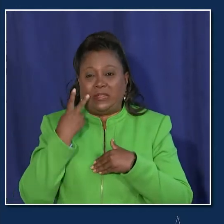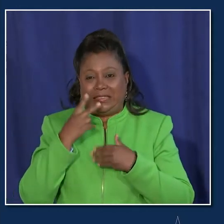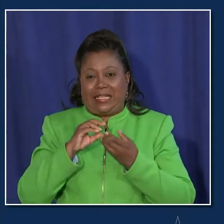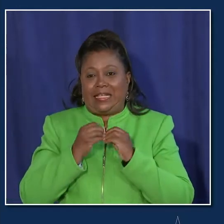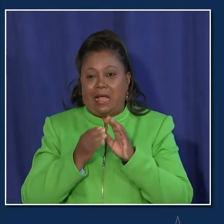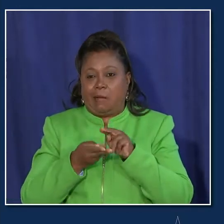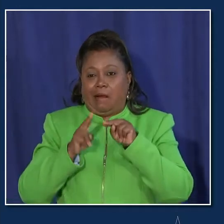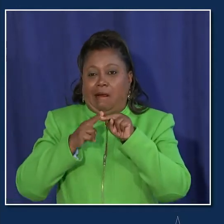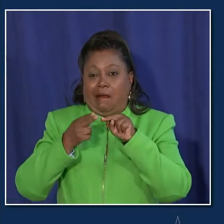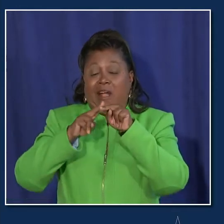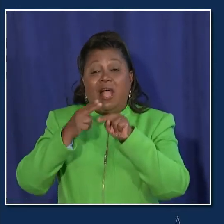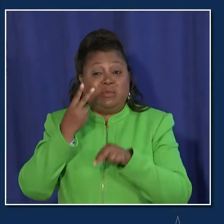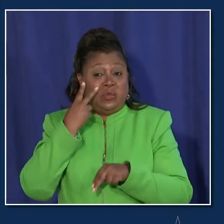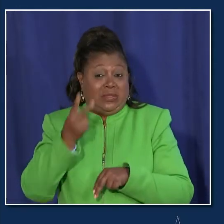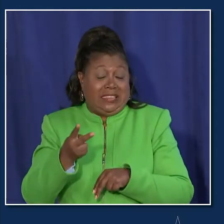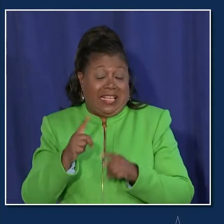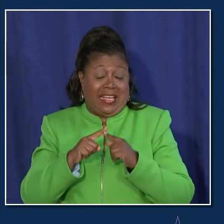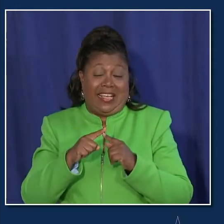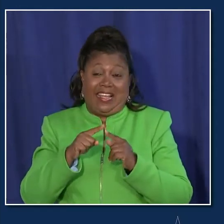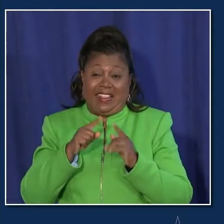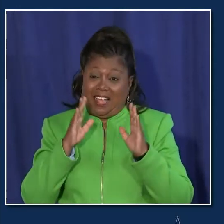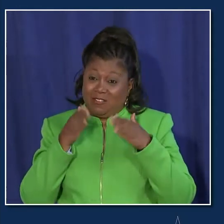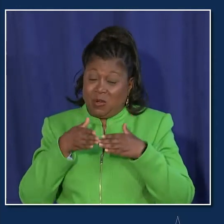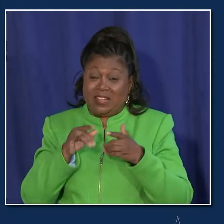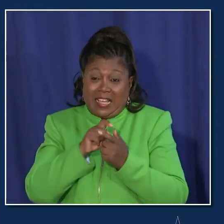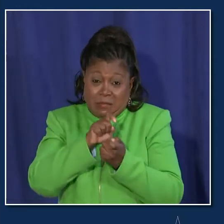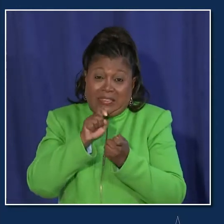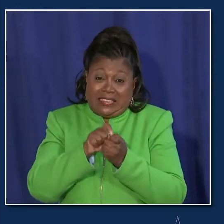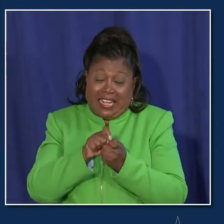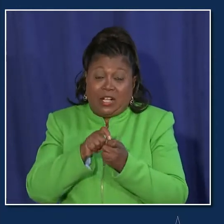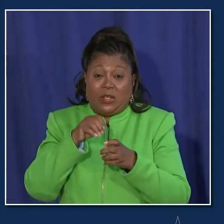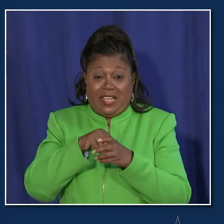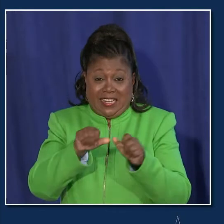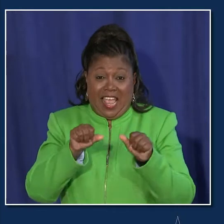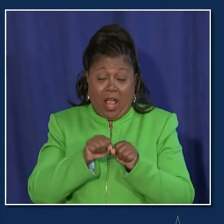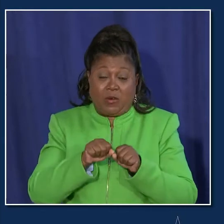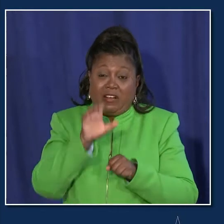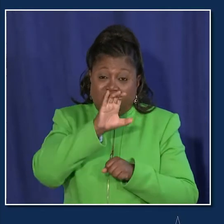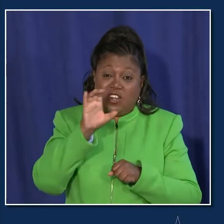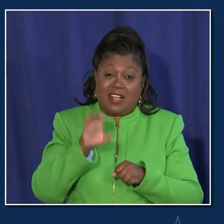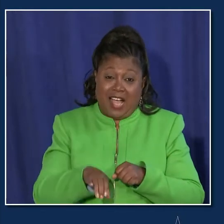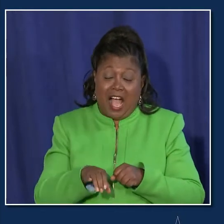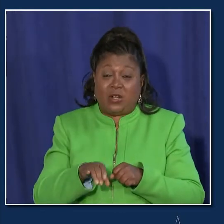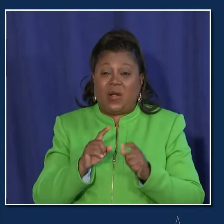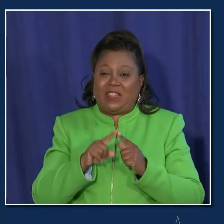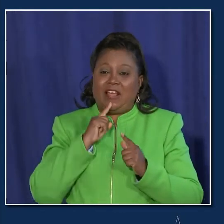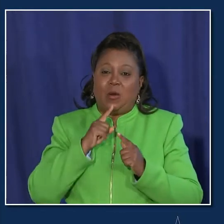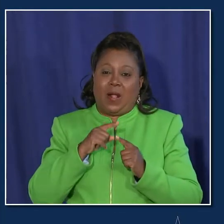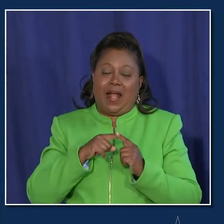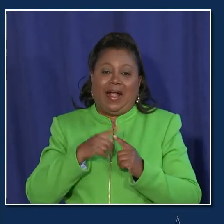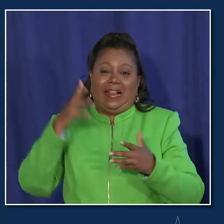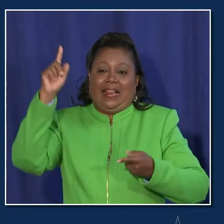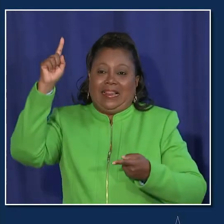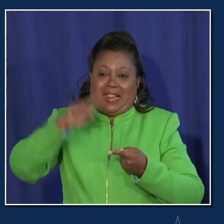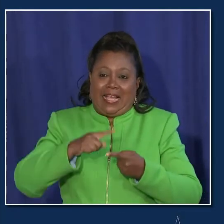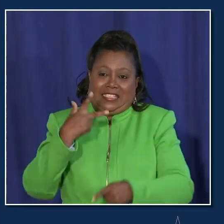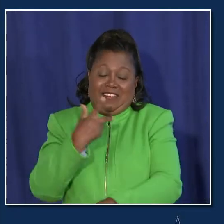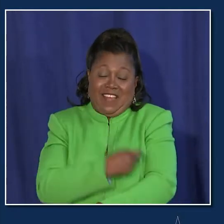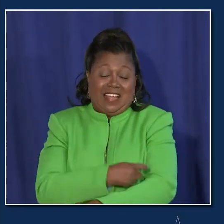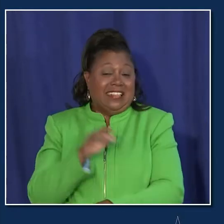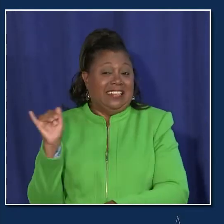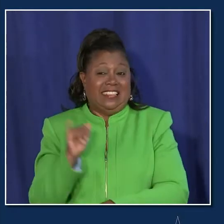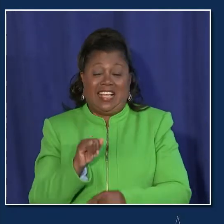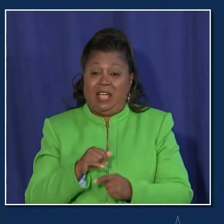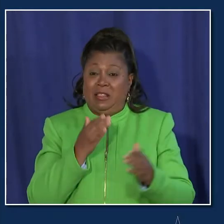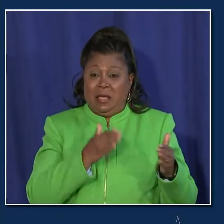numbers go up. And you see the concentration there, particularly in areas of Chicago that are less vaccinated. Similarly,